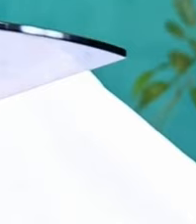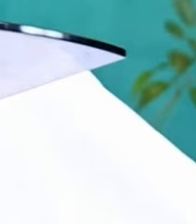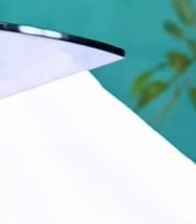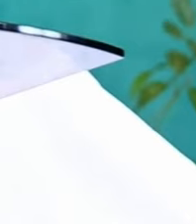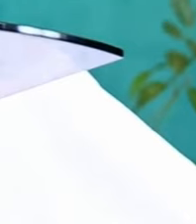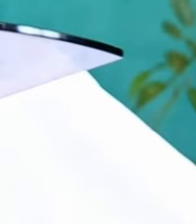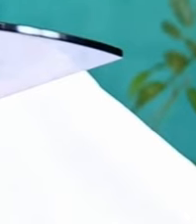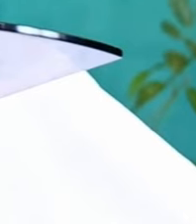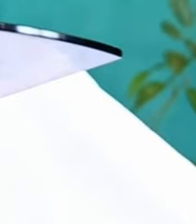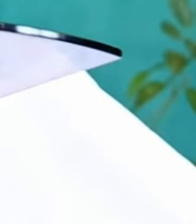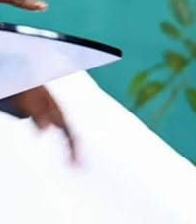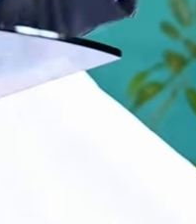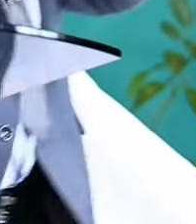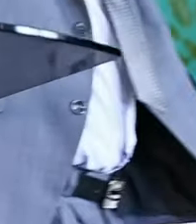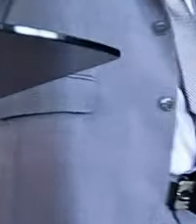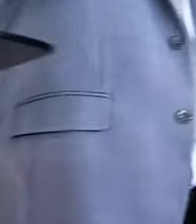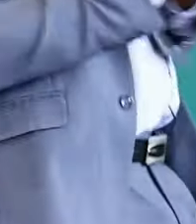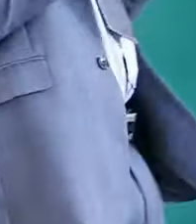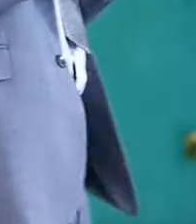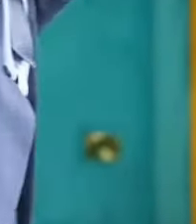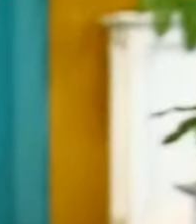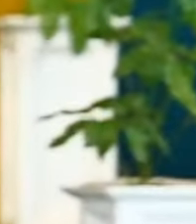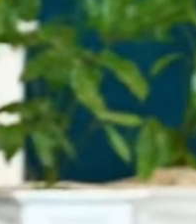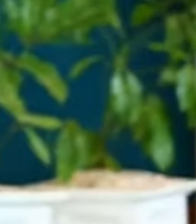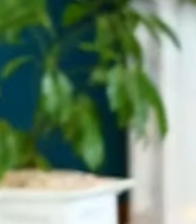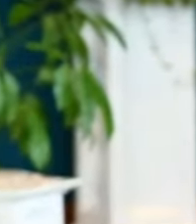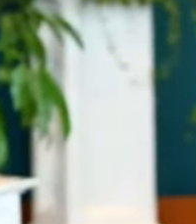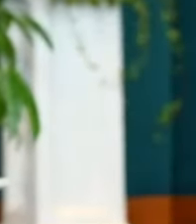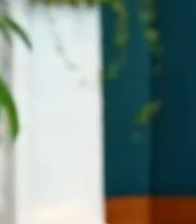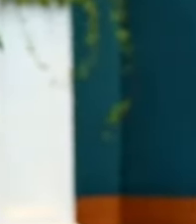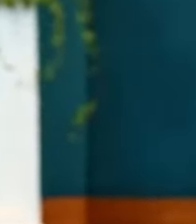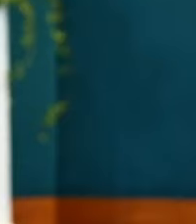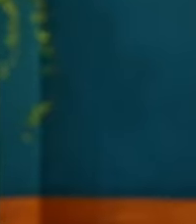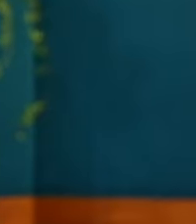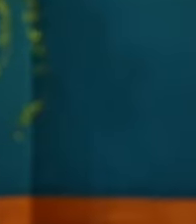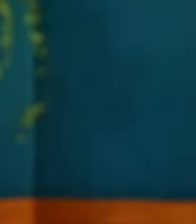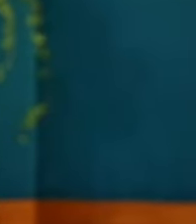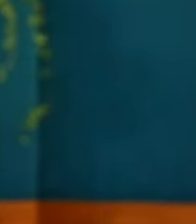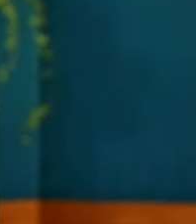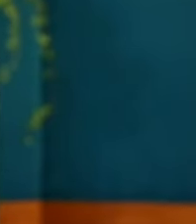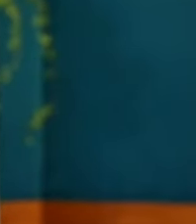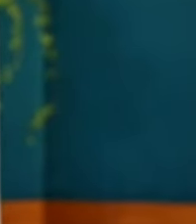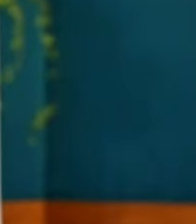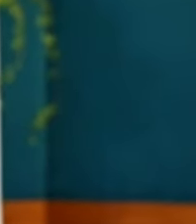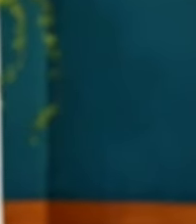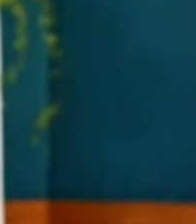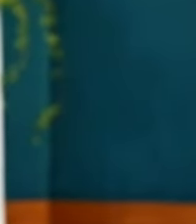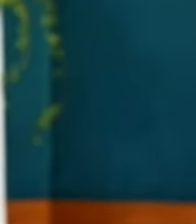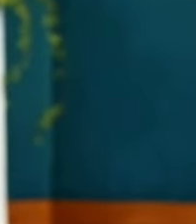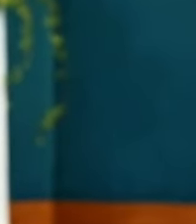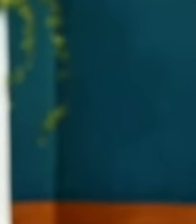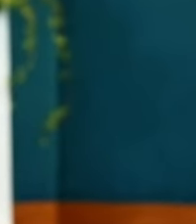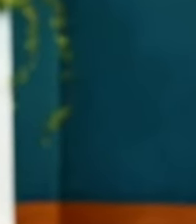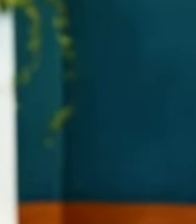Said your Savior Jesus Christ also was very guilty when he was hanging on the cross, that he has committed